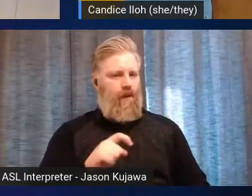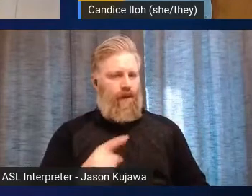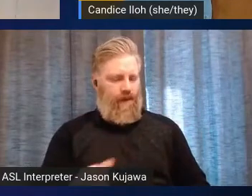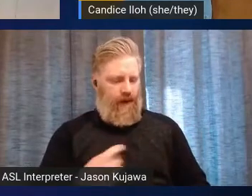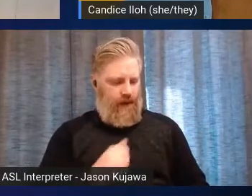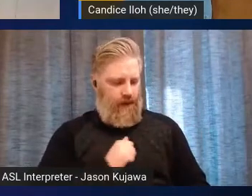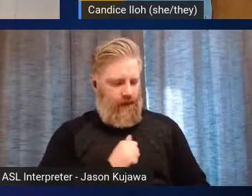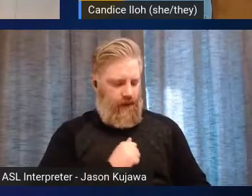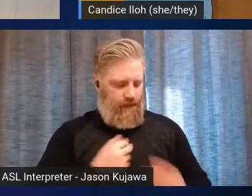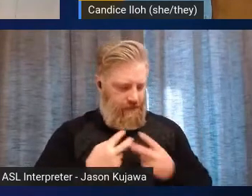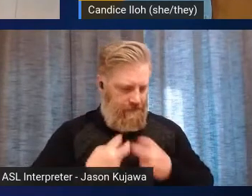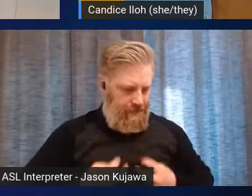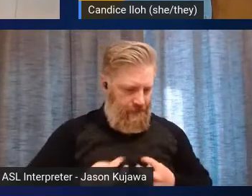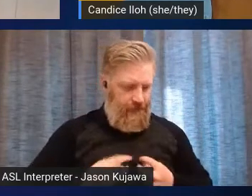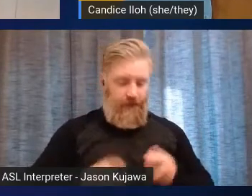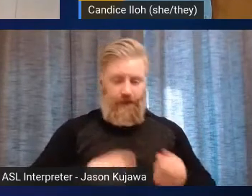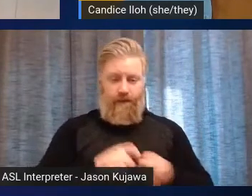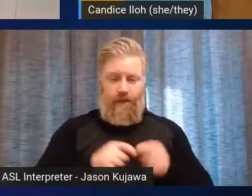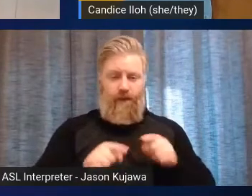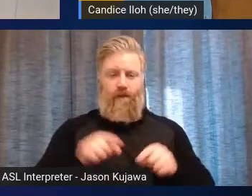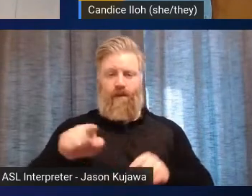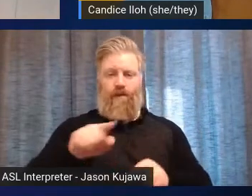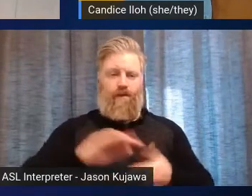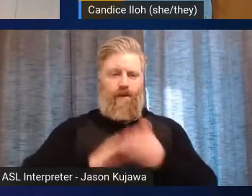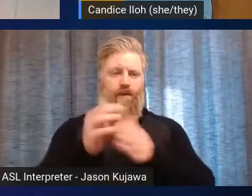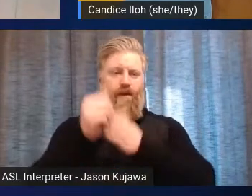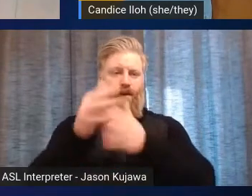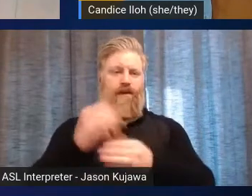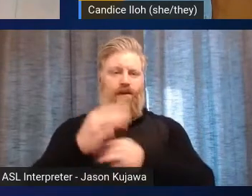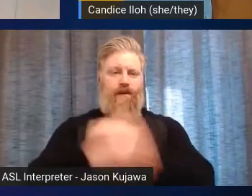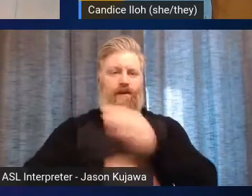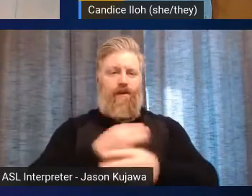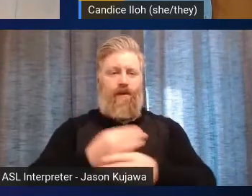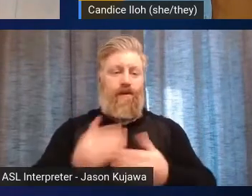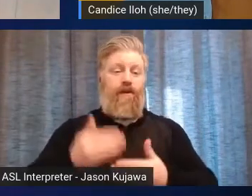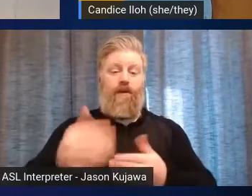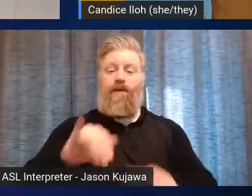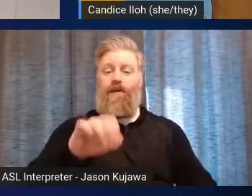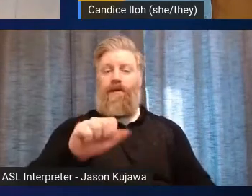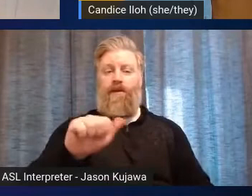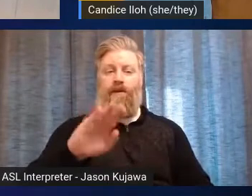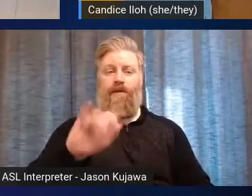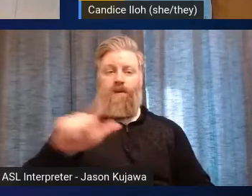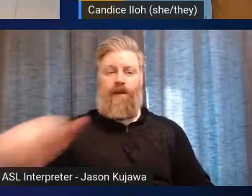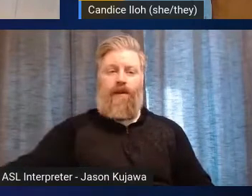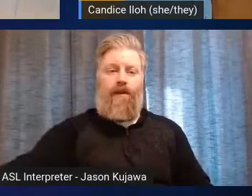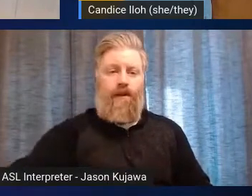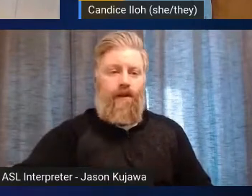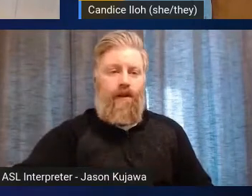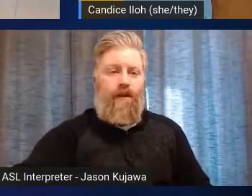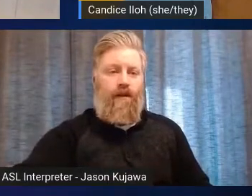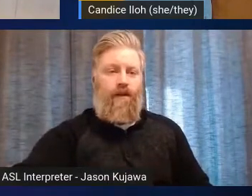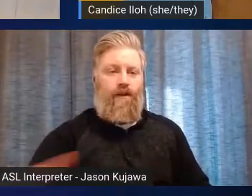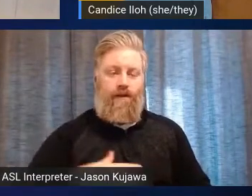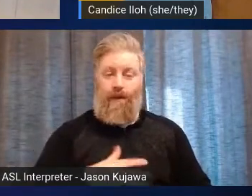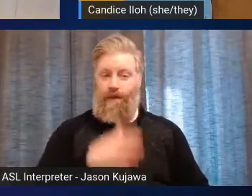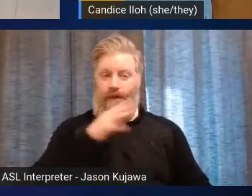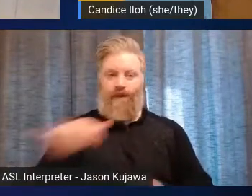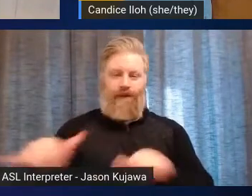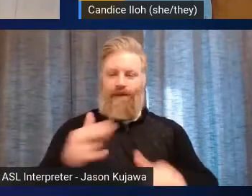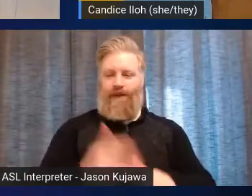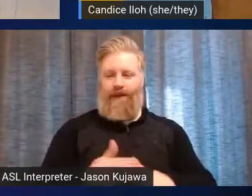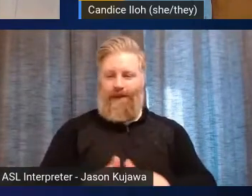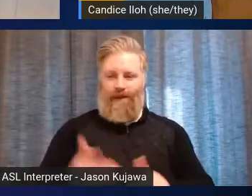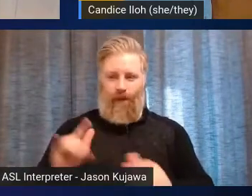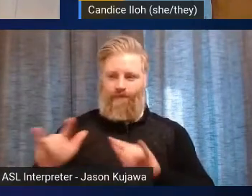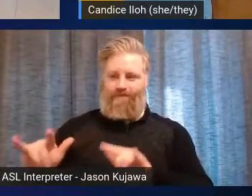grow and become leaders in our world. All right, next up, Isabella. My mama's name is Isabella. We're so close that I already love you.